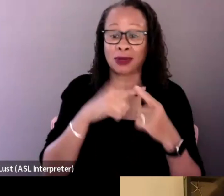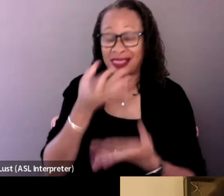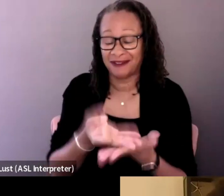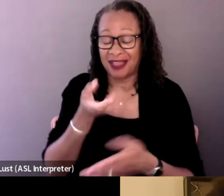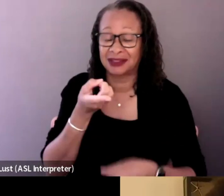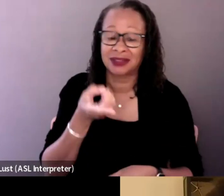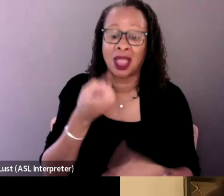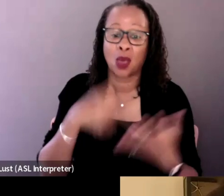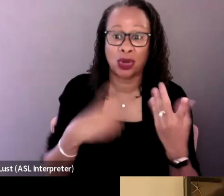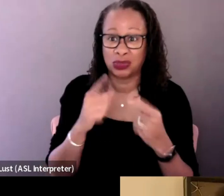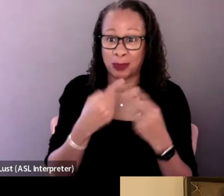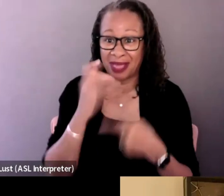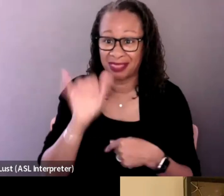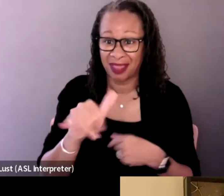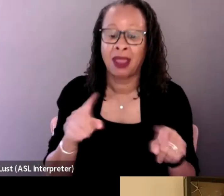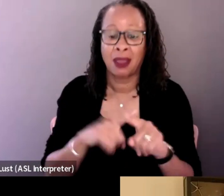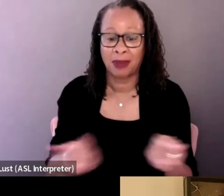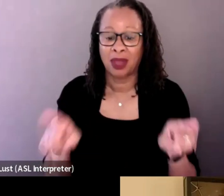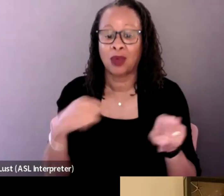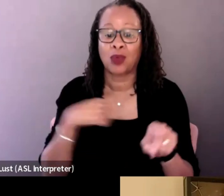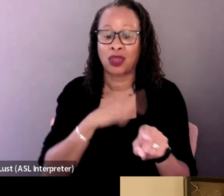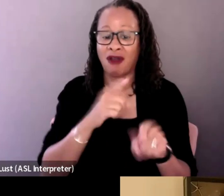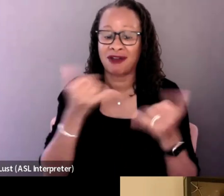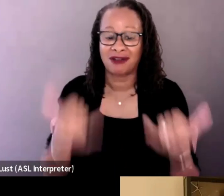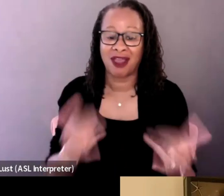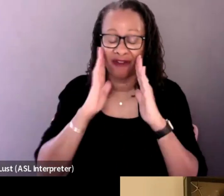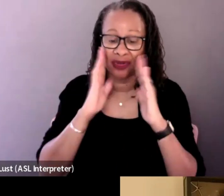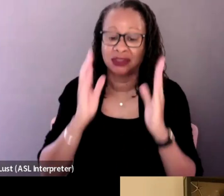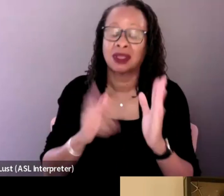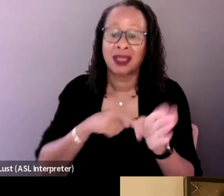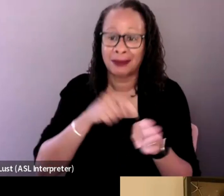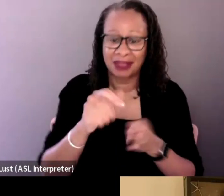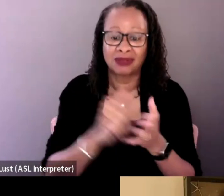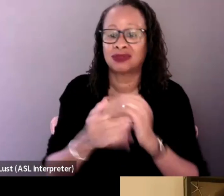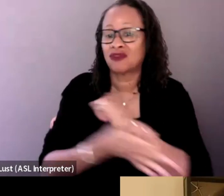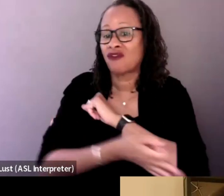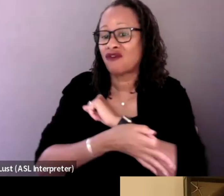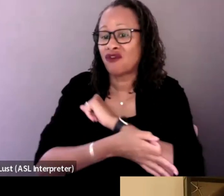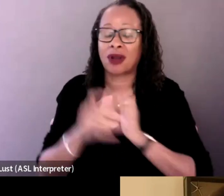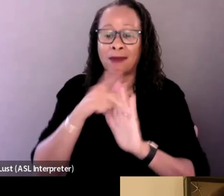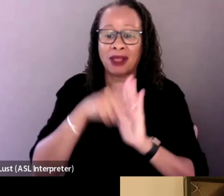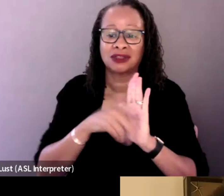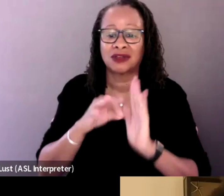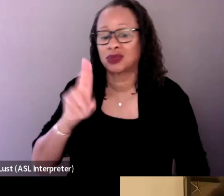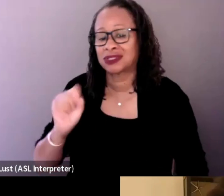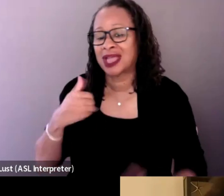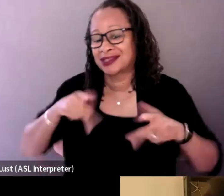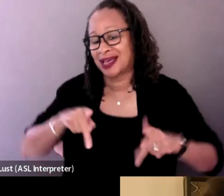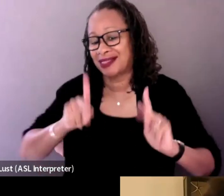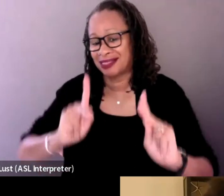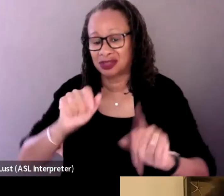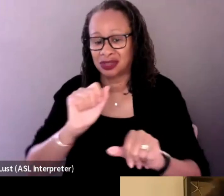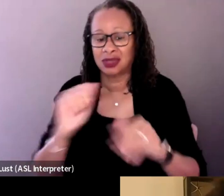of what do we do about that, but we are now focused mainly on the foreign policy of the US that has allowed this